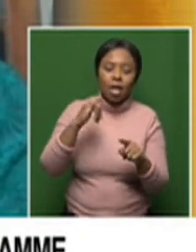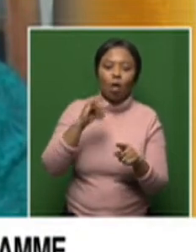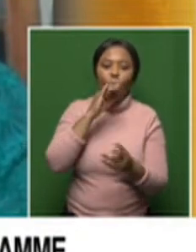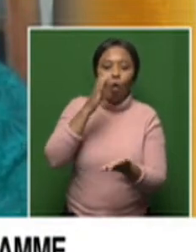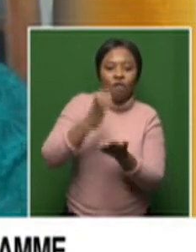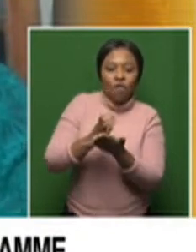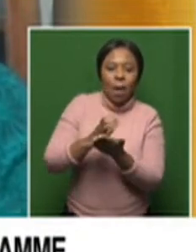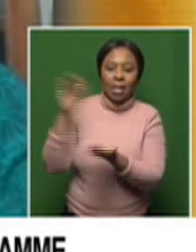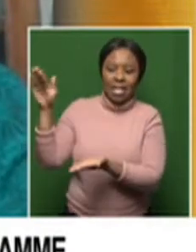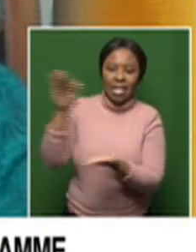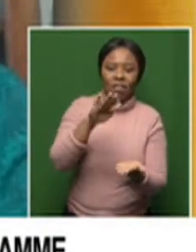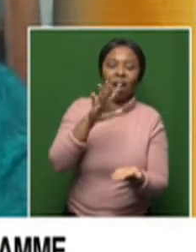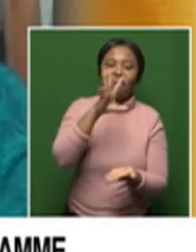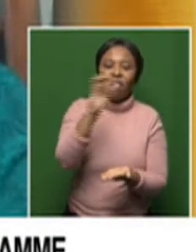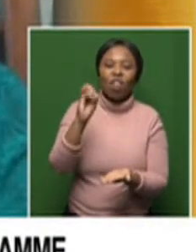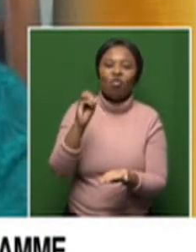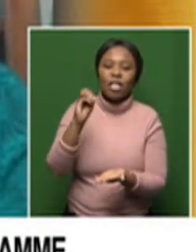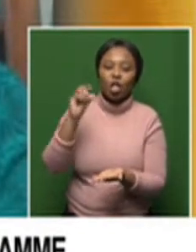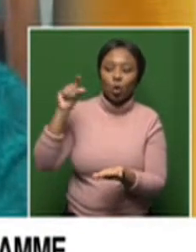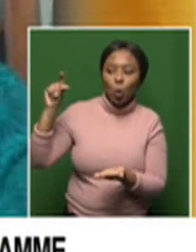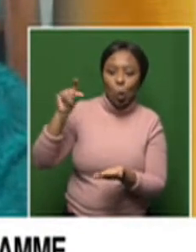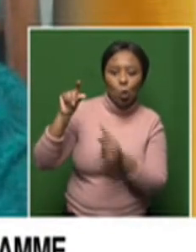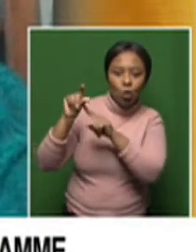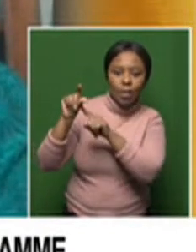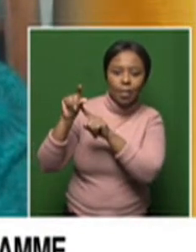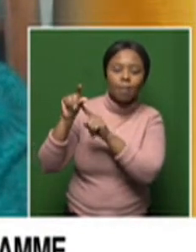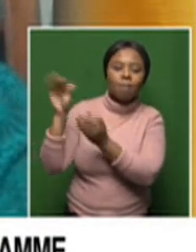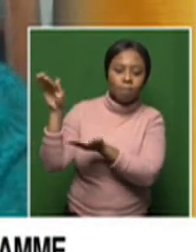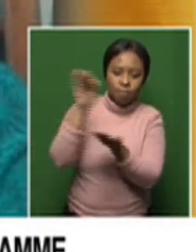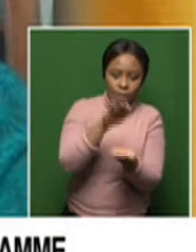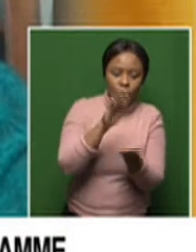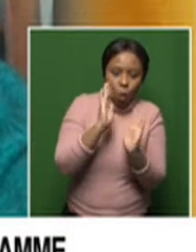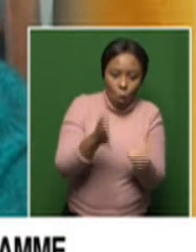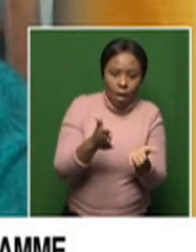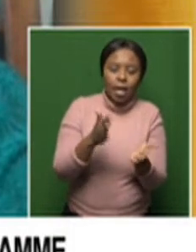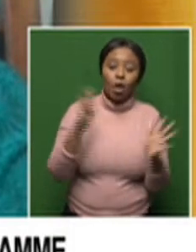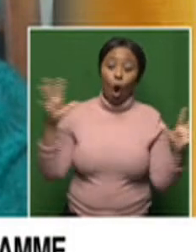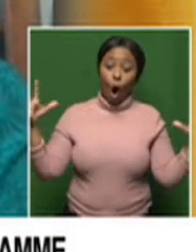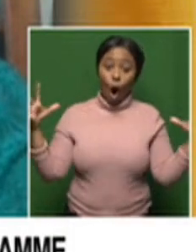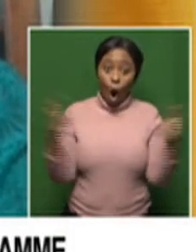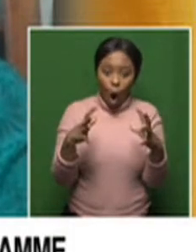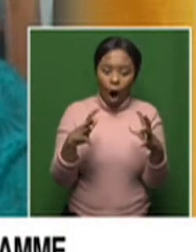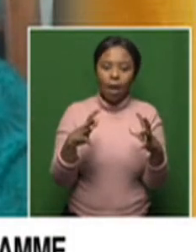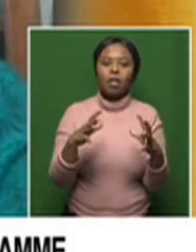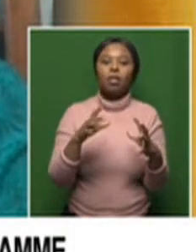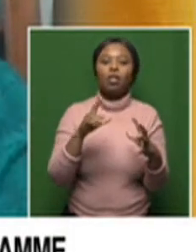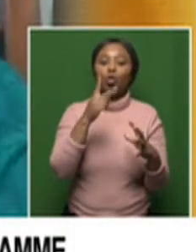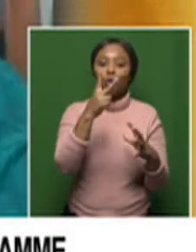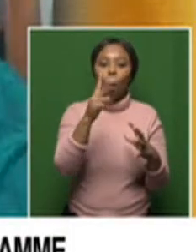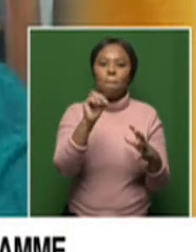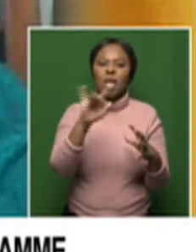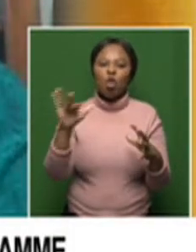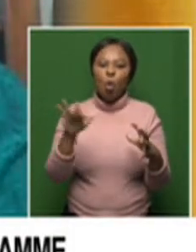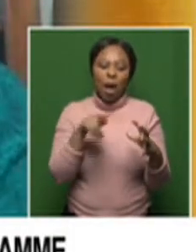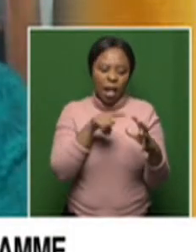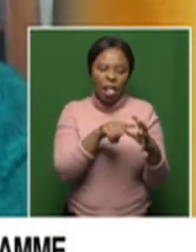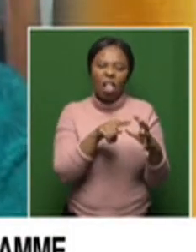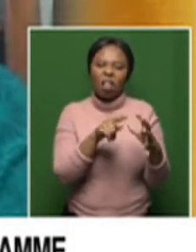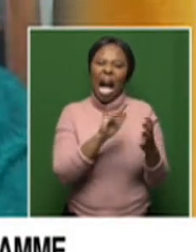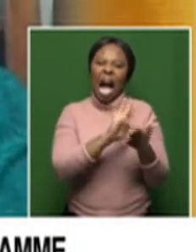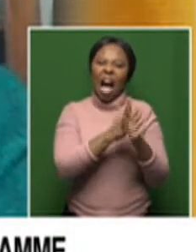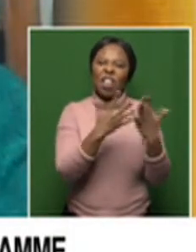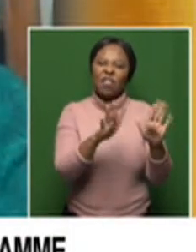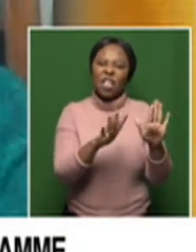doses. And this then will make up 2 million to replace those that were affected in terms